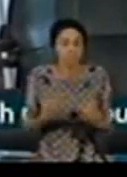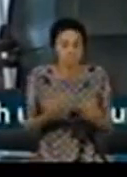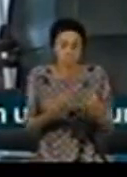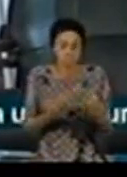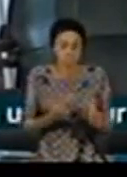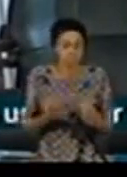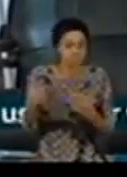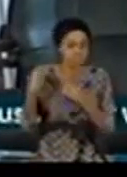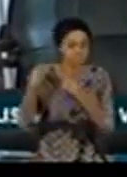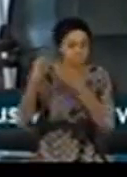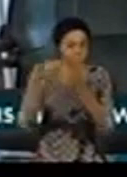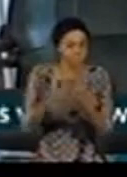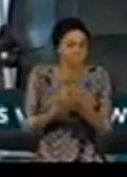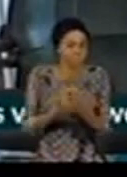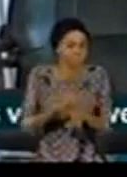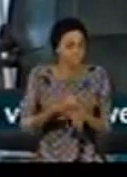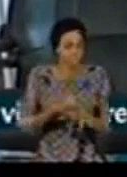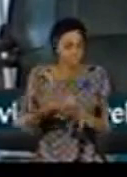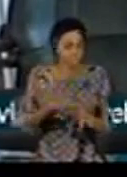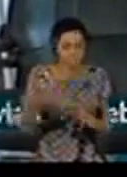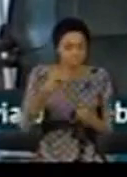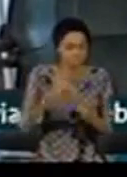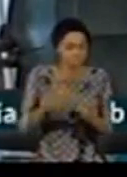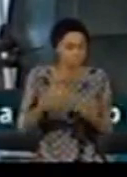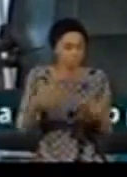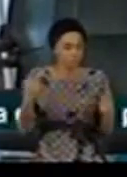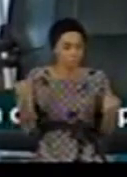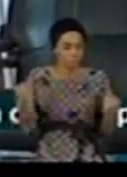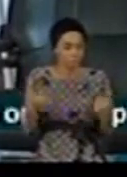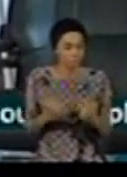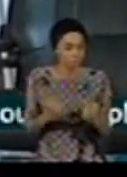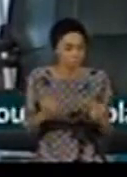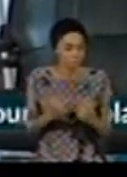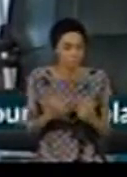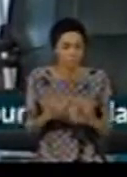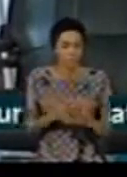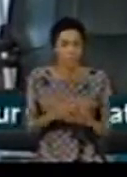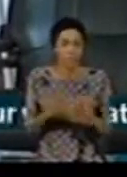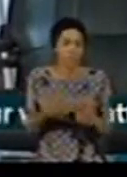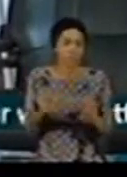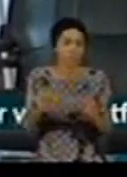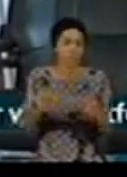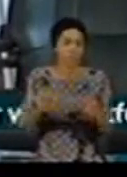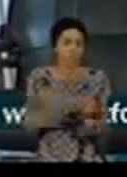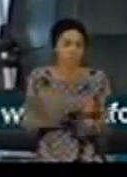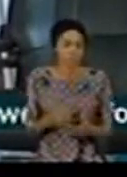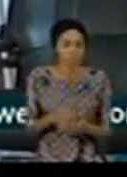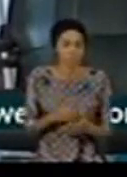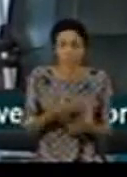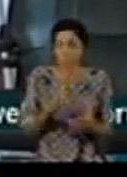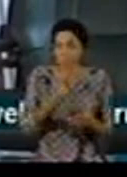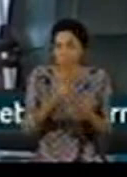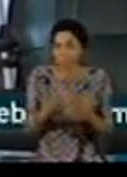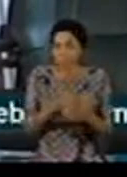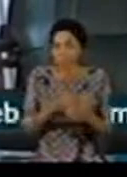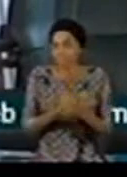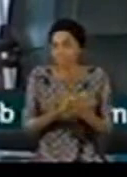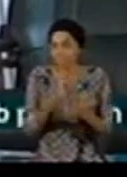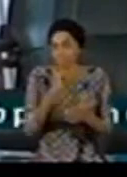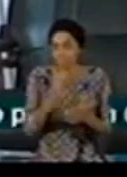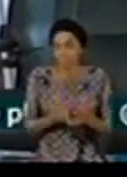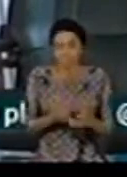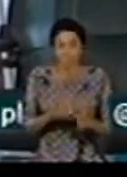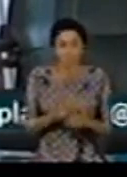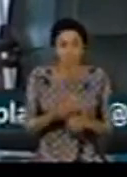She doesn't complain again. No drugs. So, as if it is not enough, when they brought